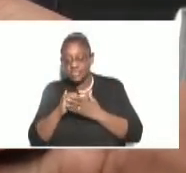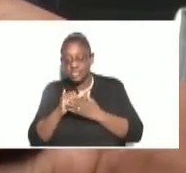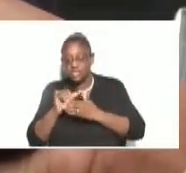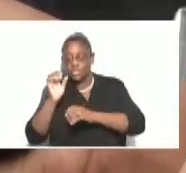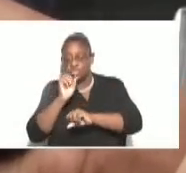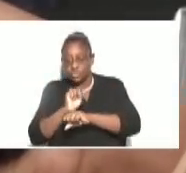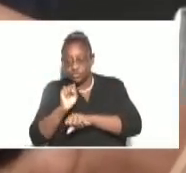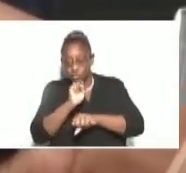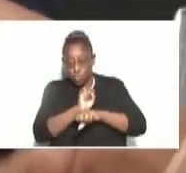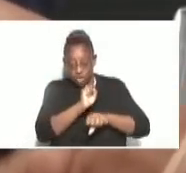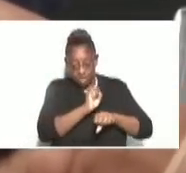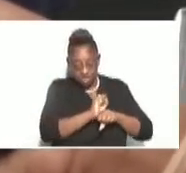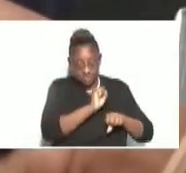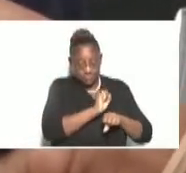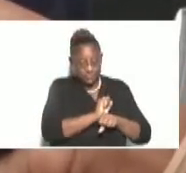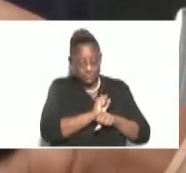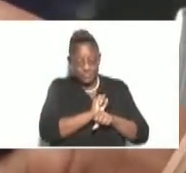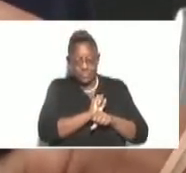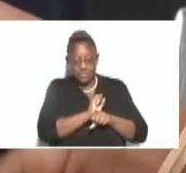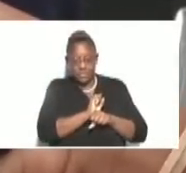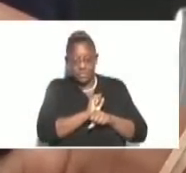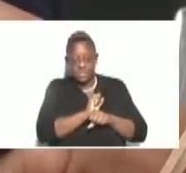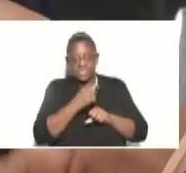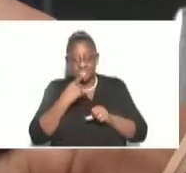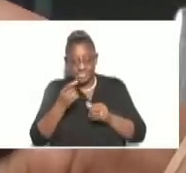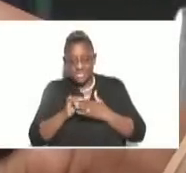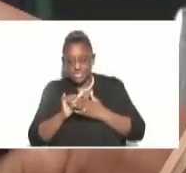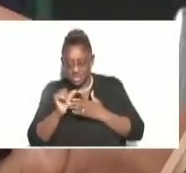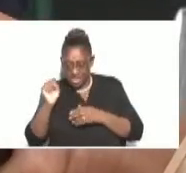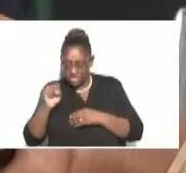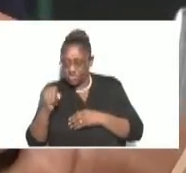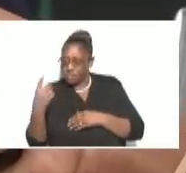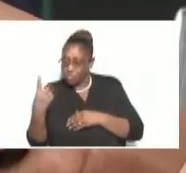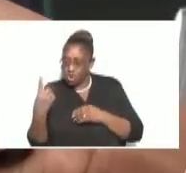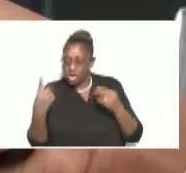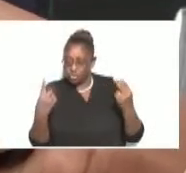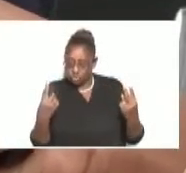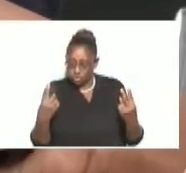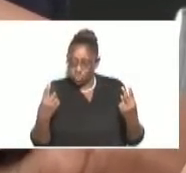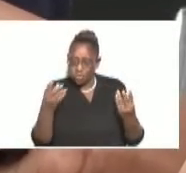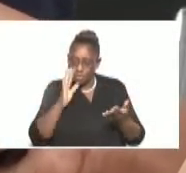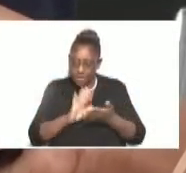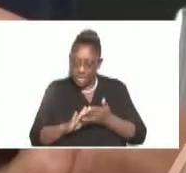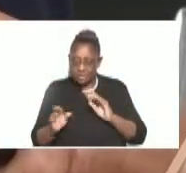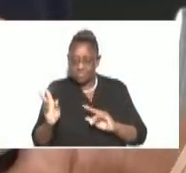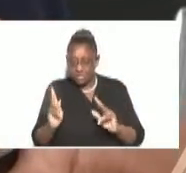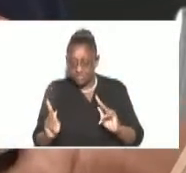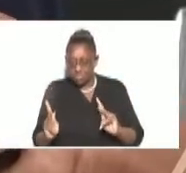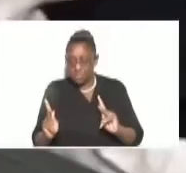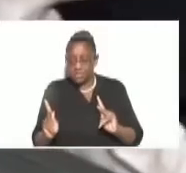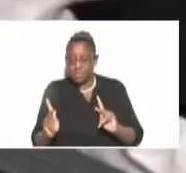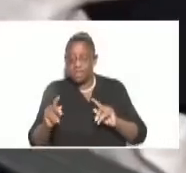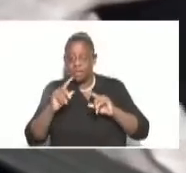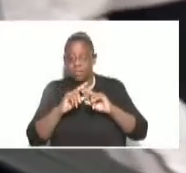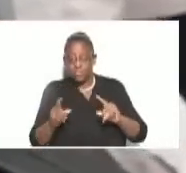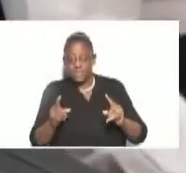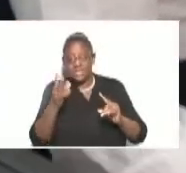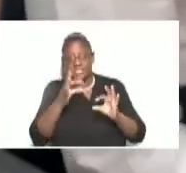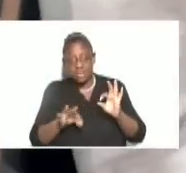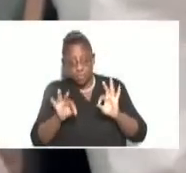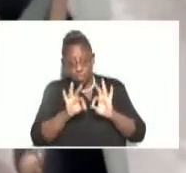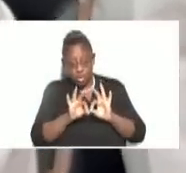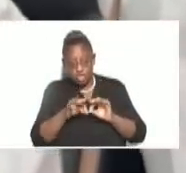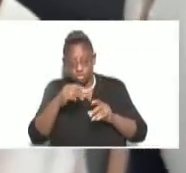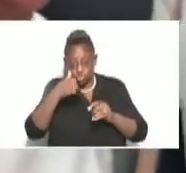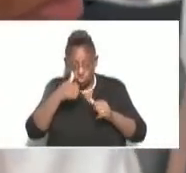through. And like in every organization, you have 1 or 2 bad apples that give the organization a bad name. You know, but it's always important to